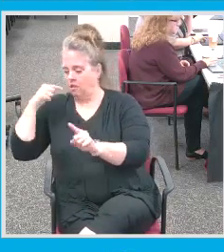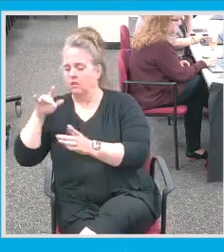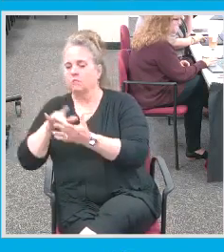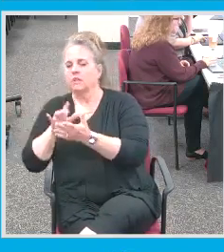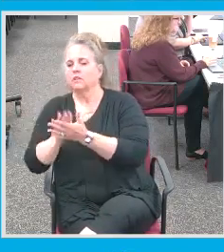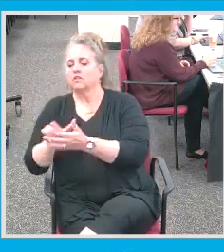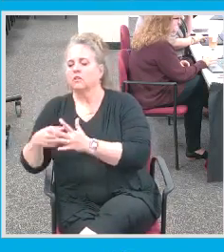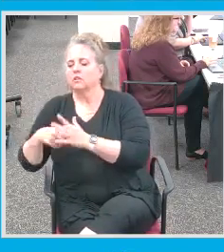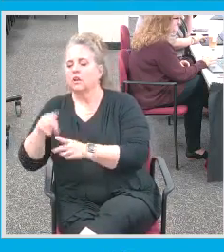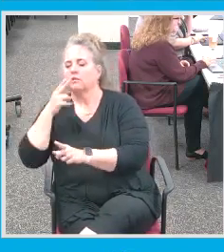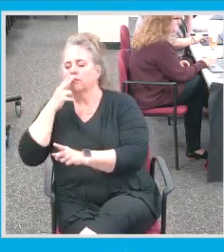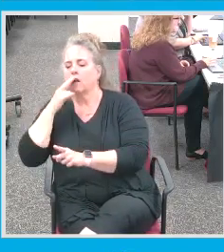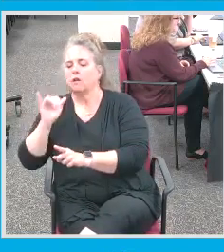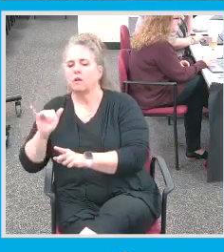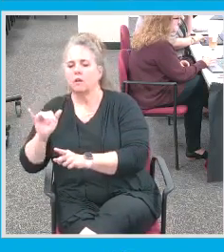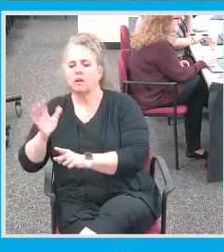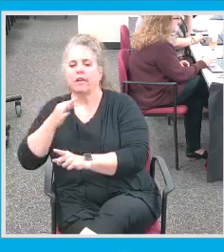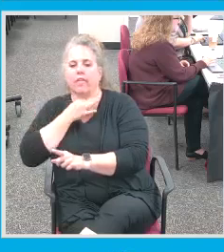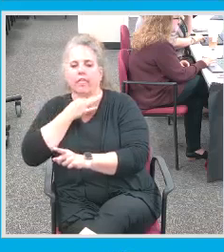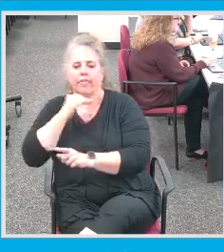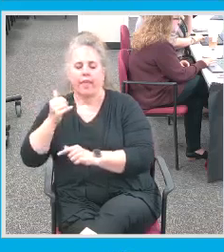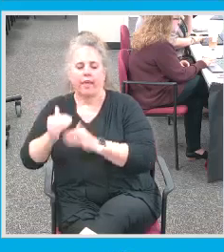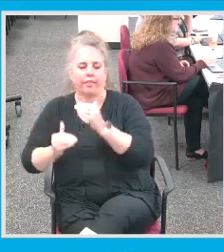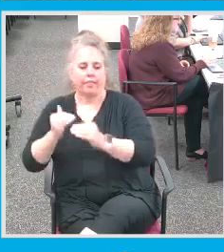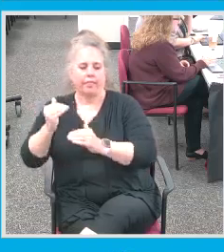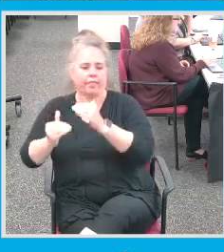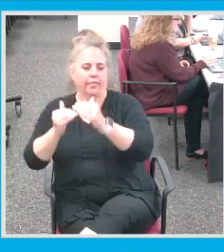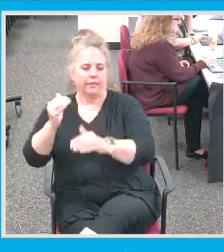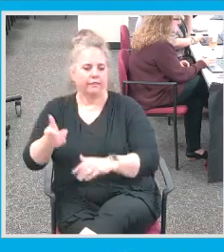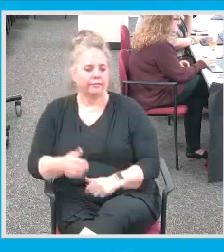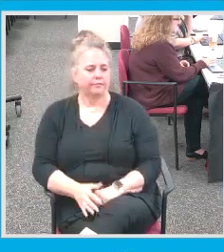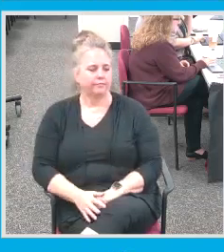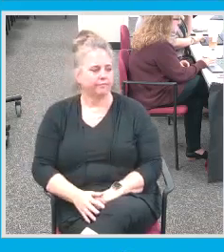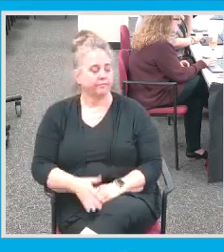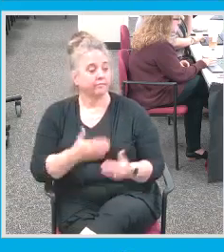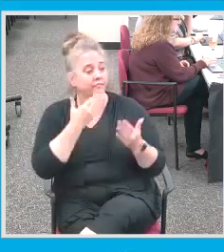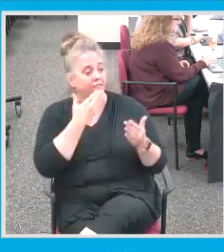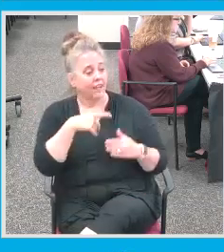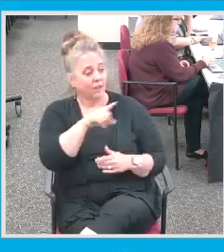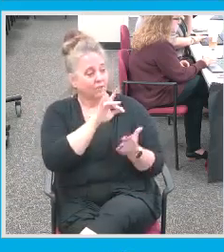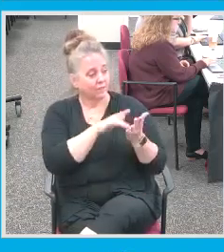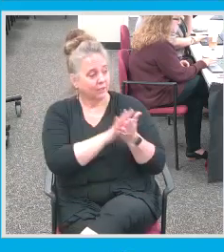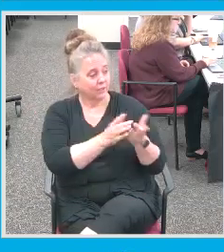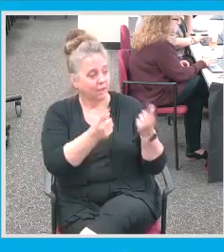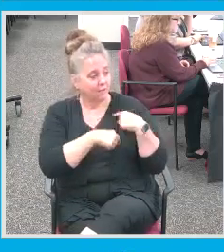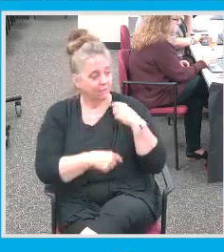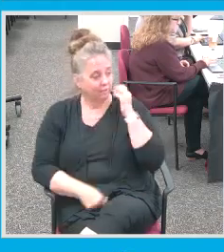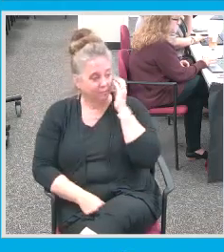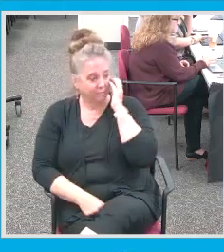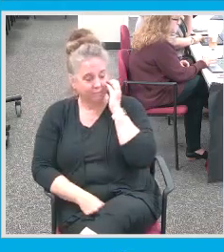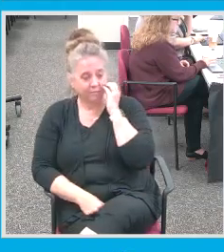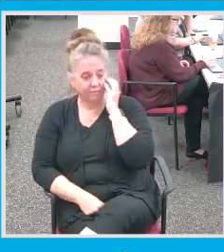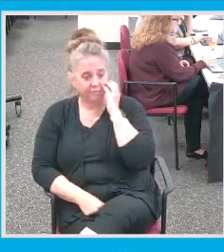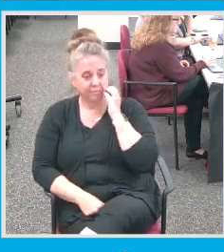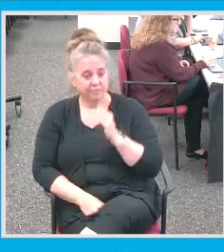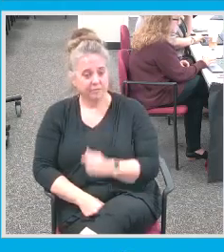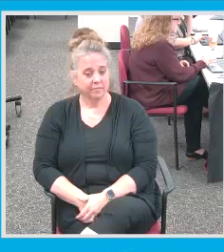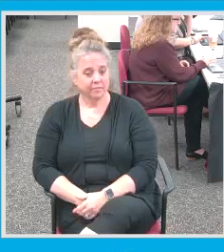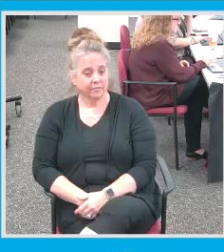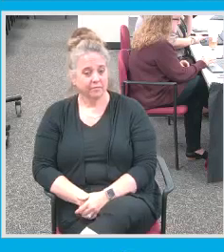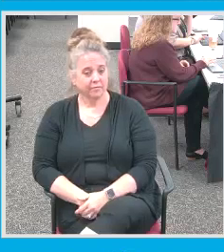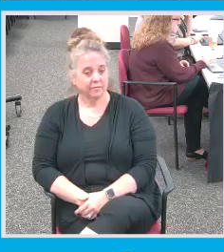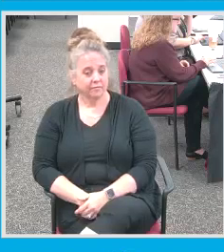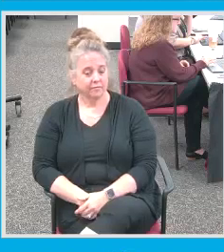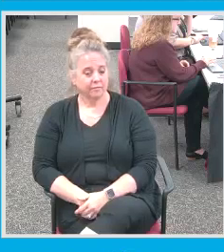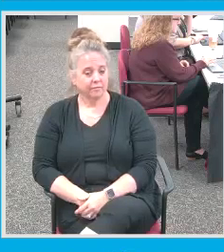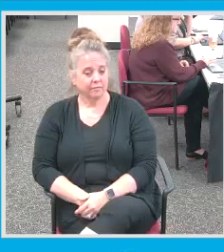for joining us today. That's 2 of our middle schools, and I've had the pleasure of working with 12 of them this year. And